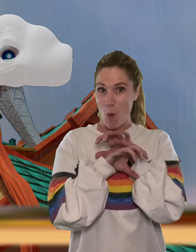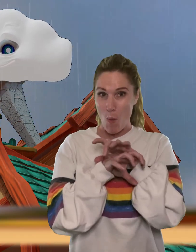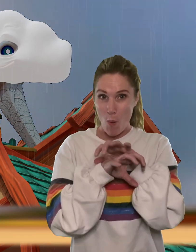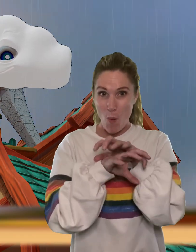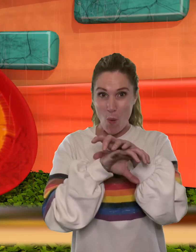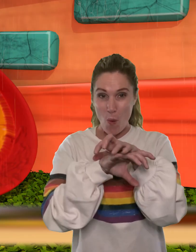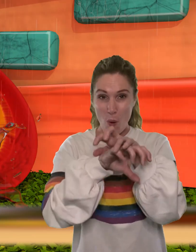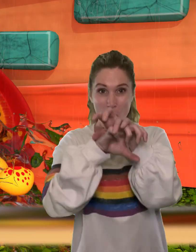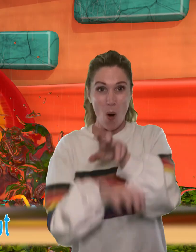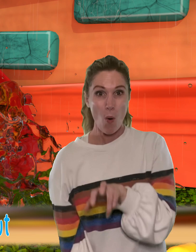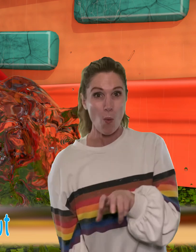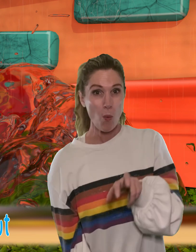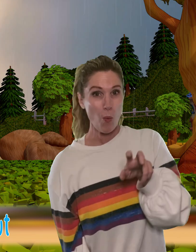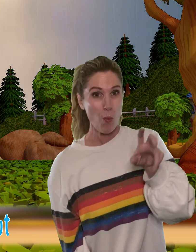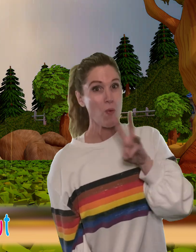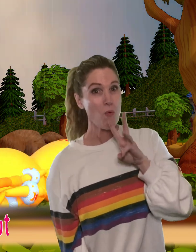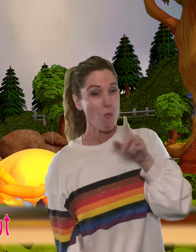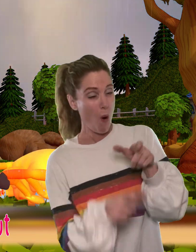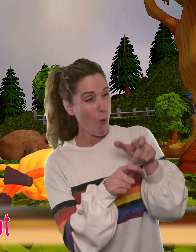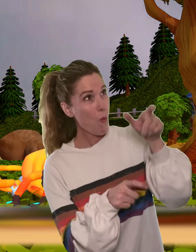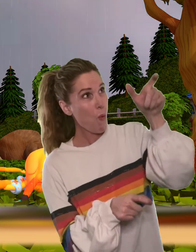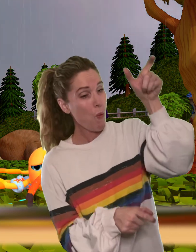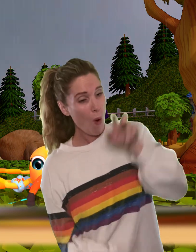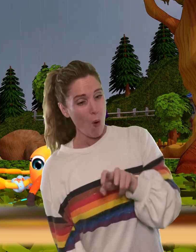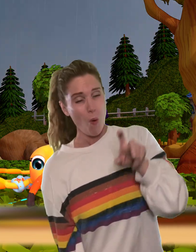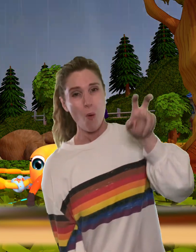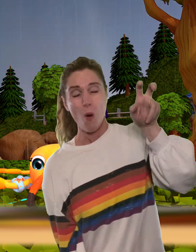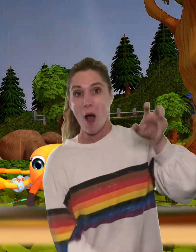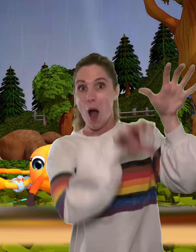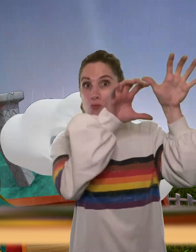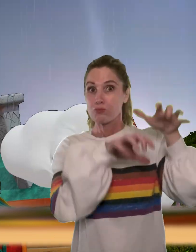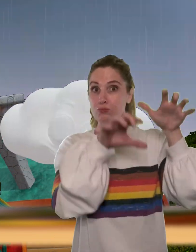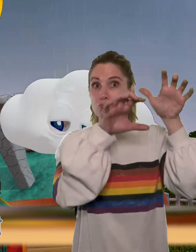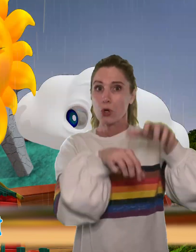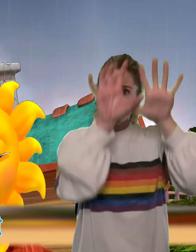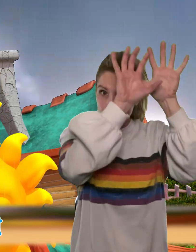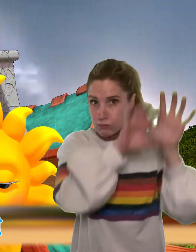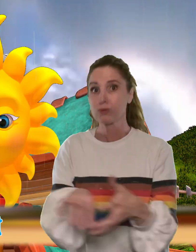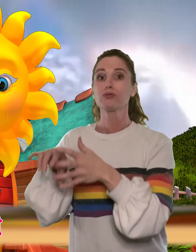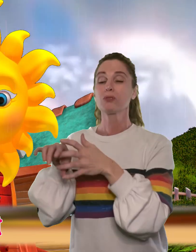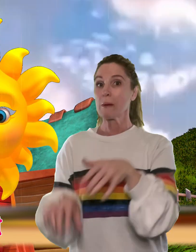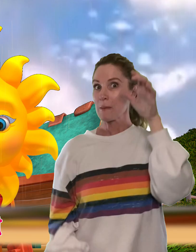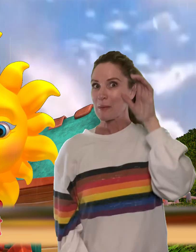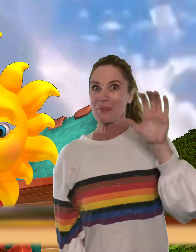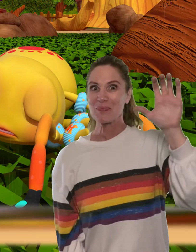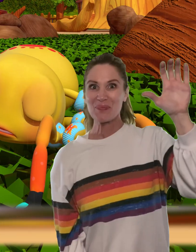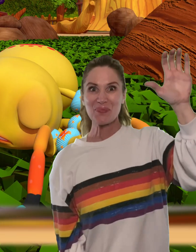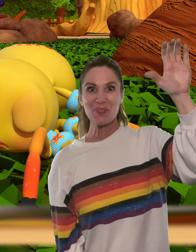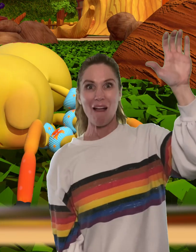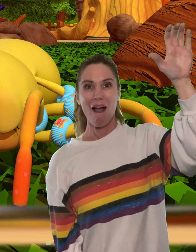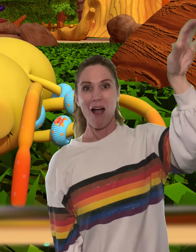The incy wincy spider climbed up the water spout. Down came the rain and washed the spider